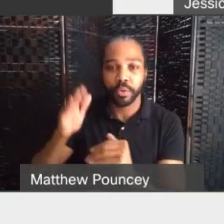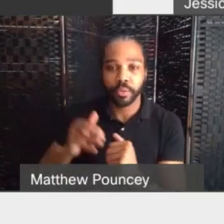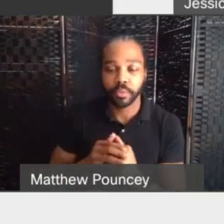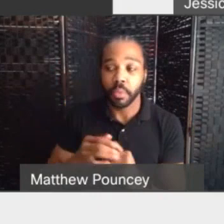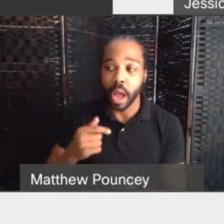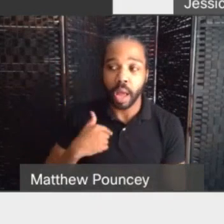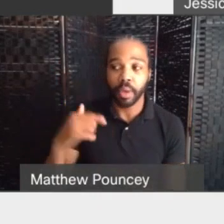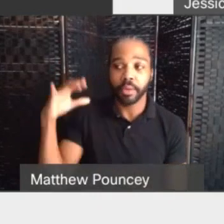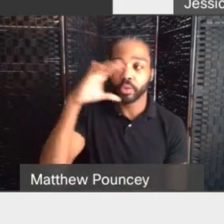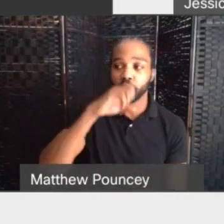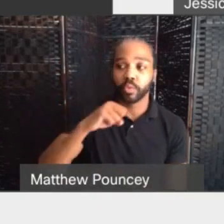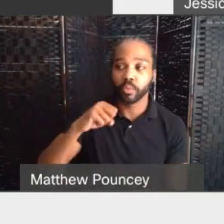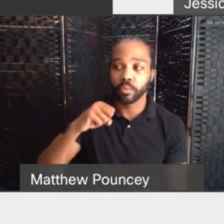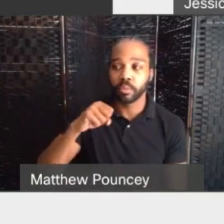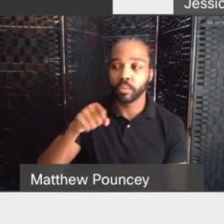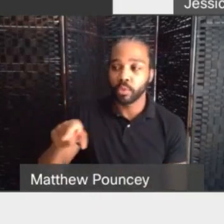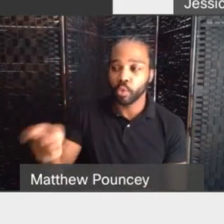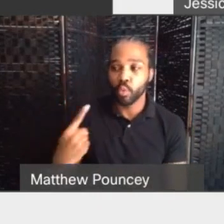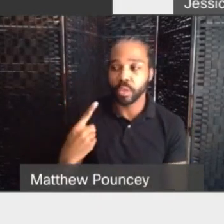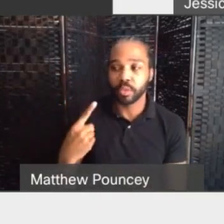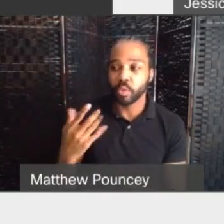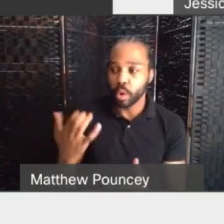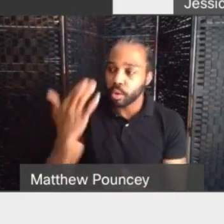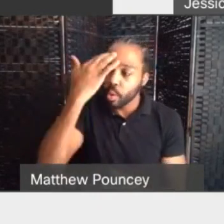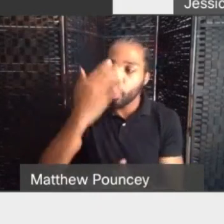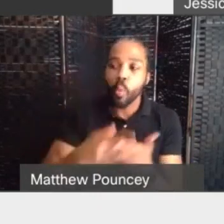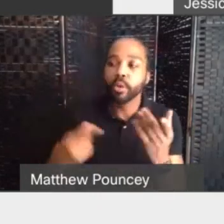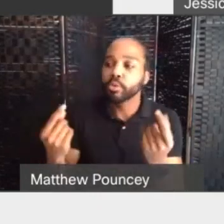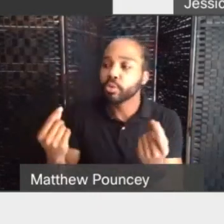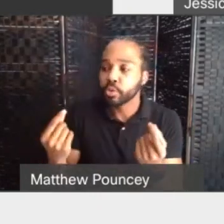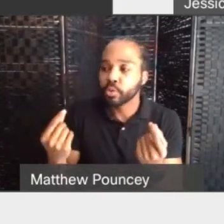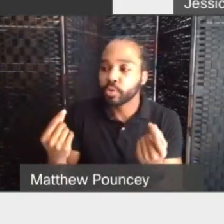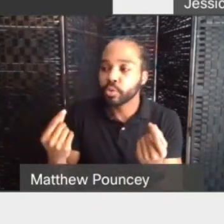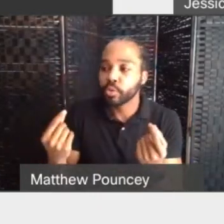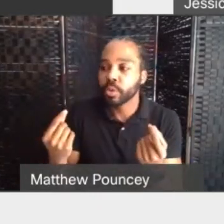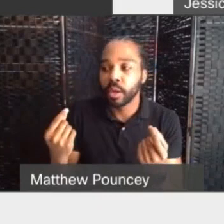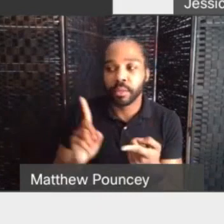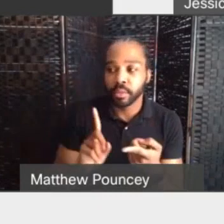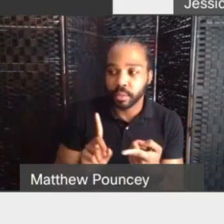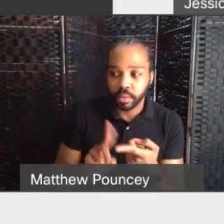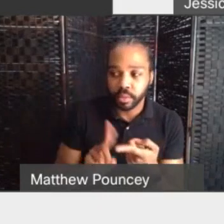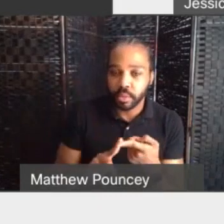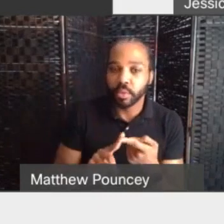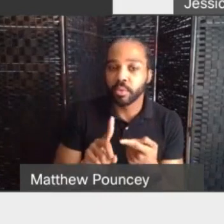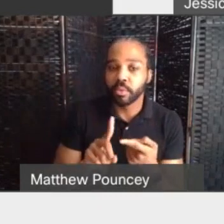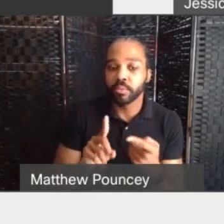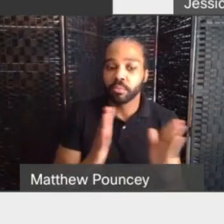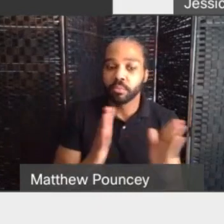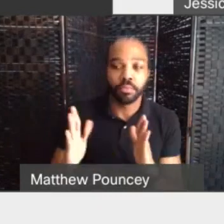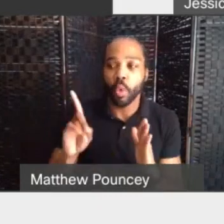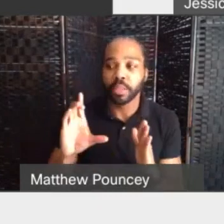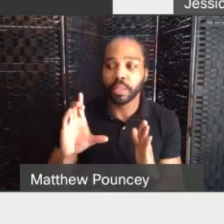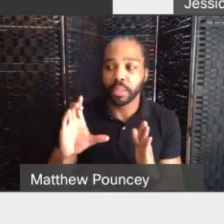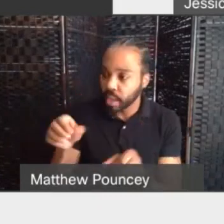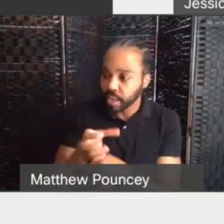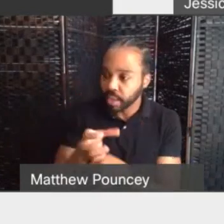is, what are we supposed to do given that we can't get the vaccine until we get to 1C? Continue doing everything